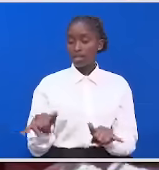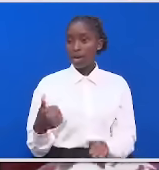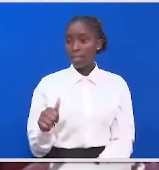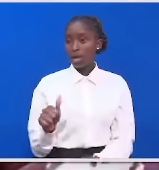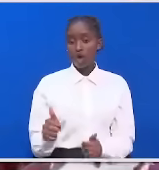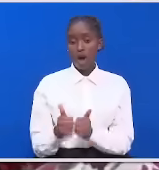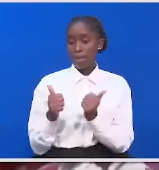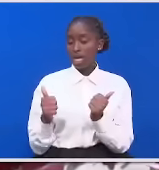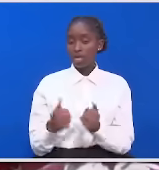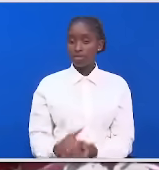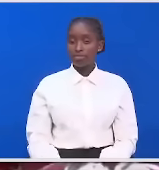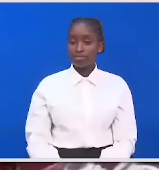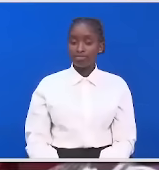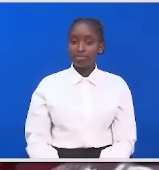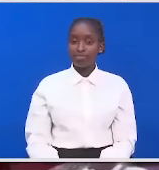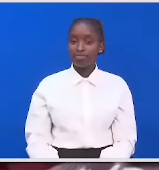Well,